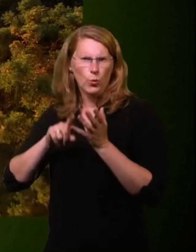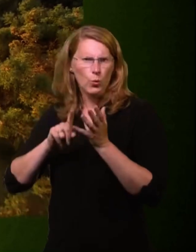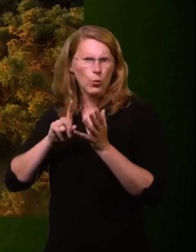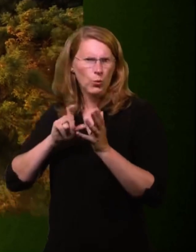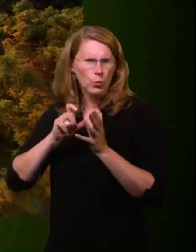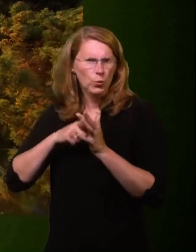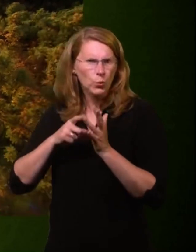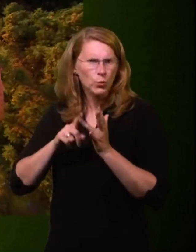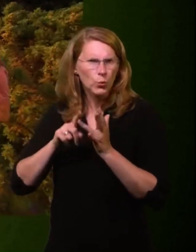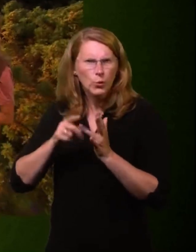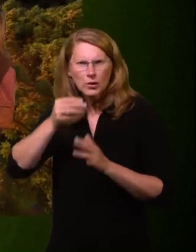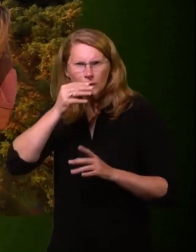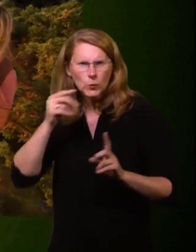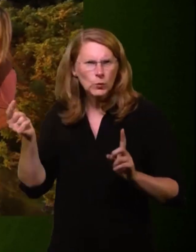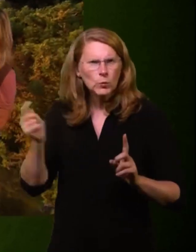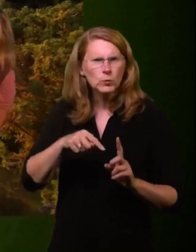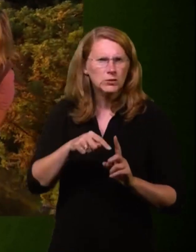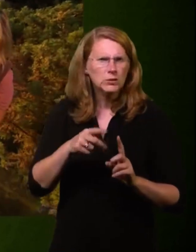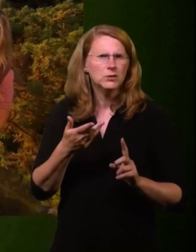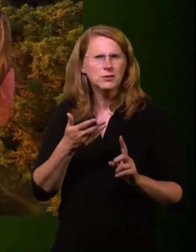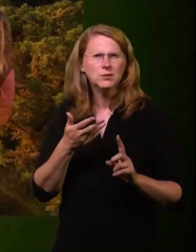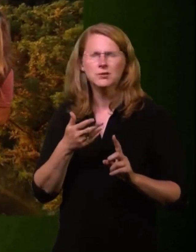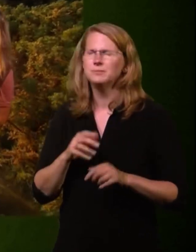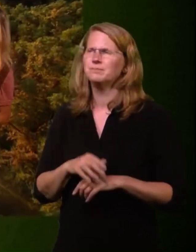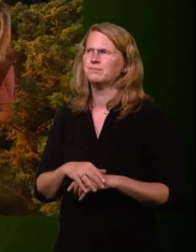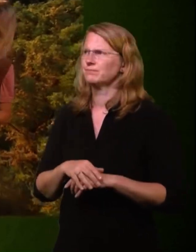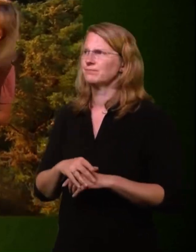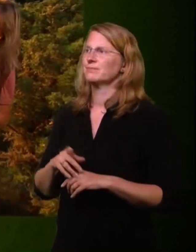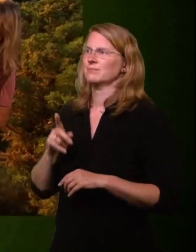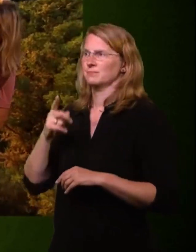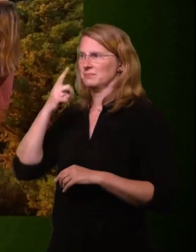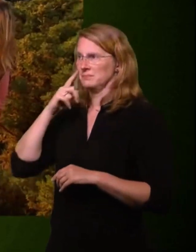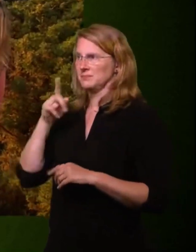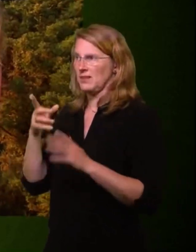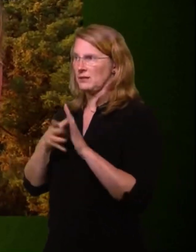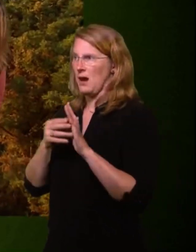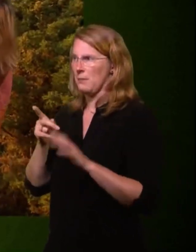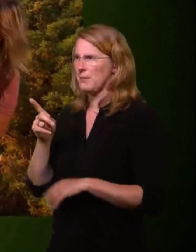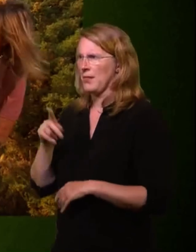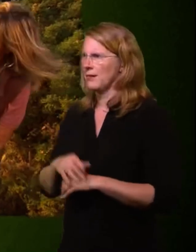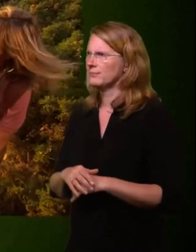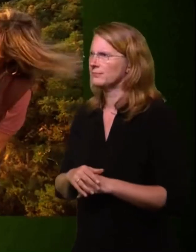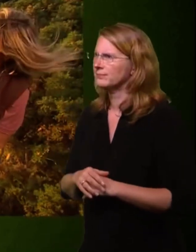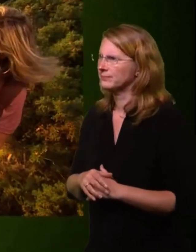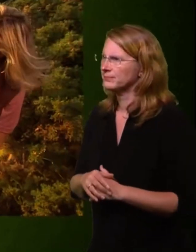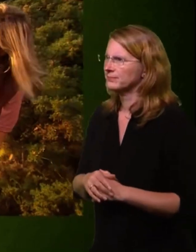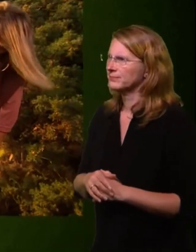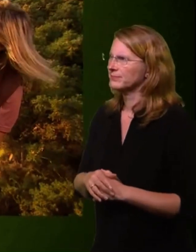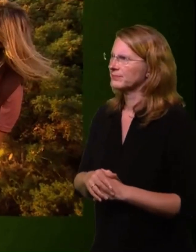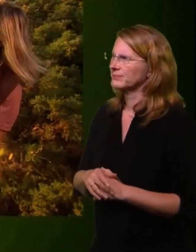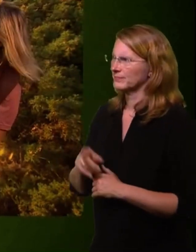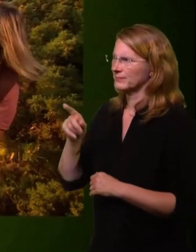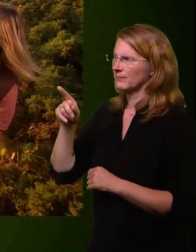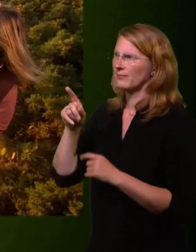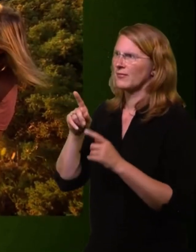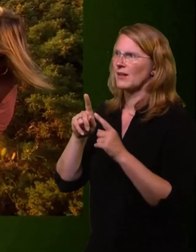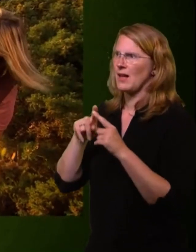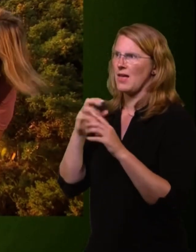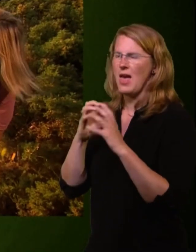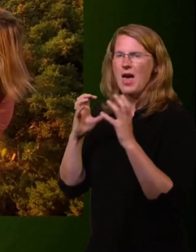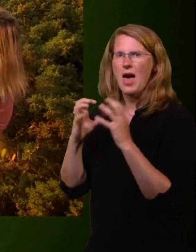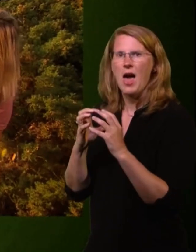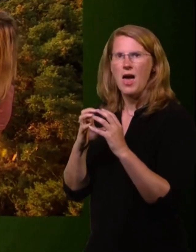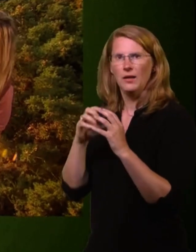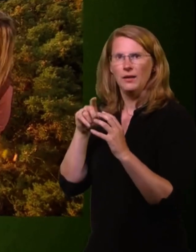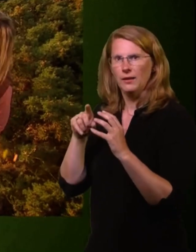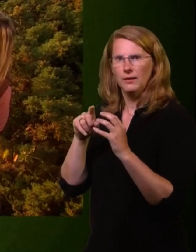a little diagram here. We're going to attempt to demonstrate this. So the first thing that the host needs to do is to be able to replicate